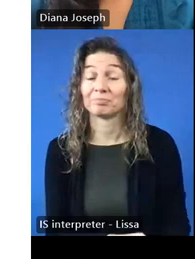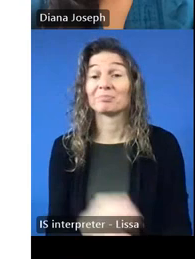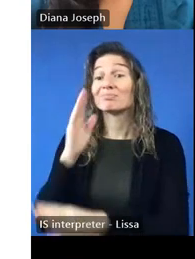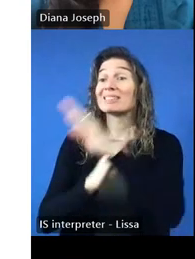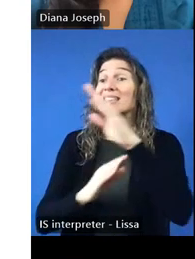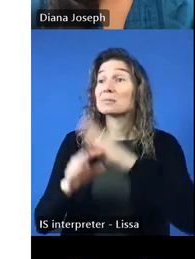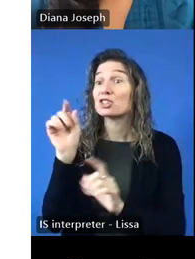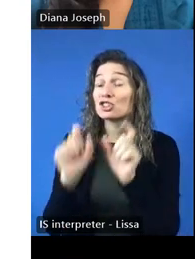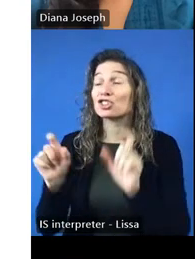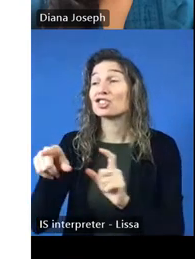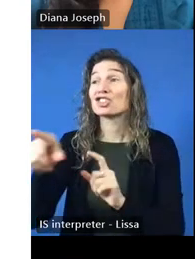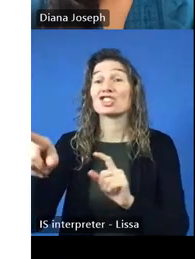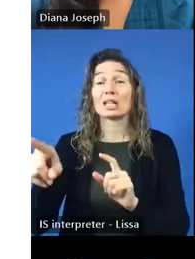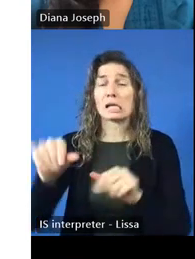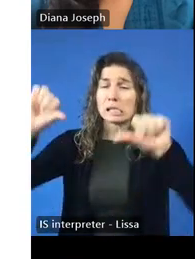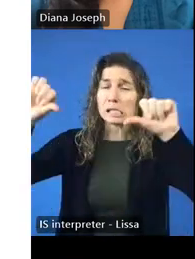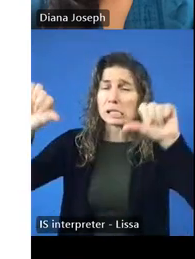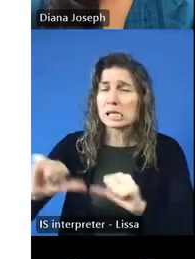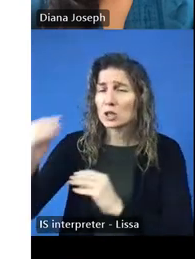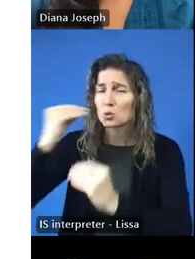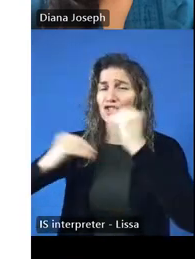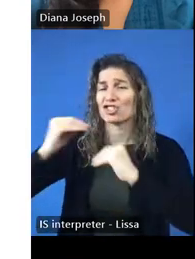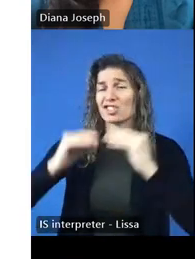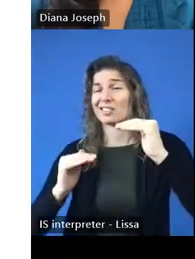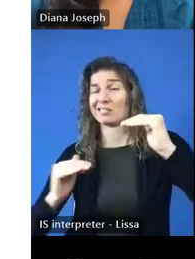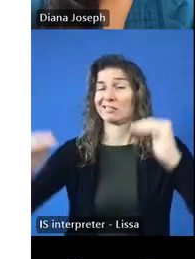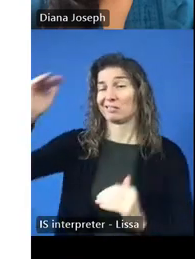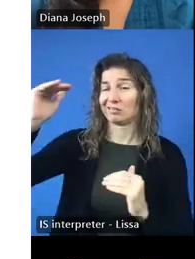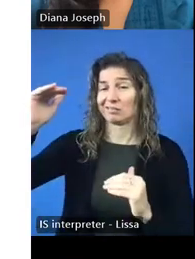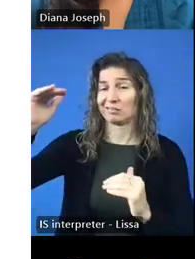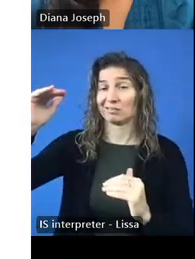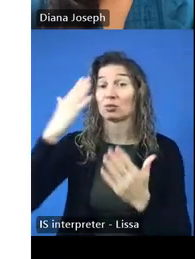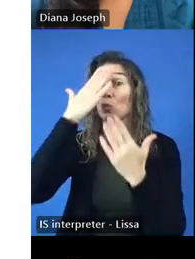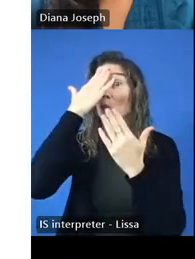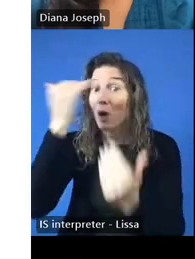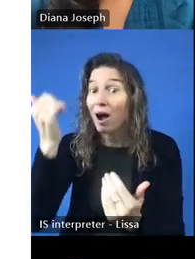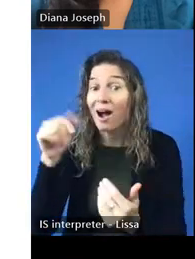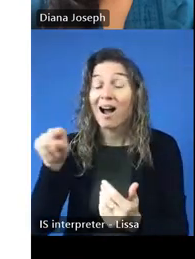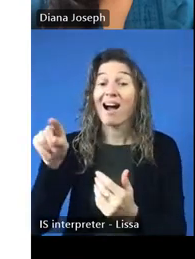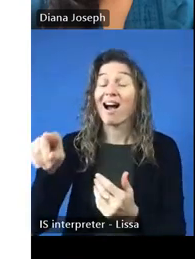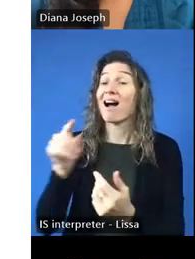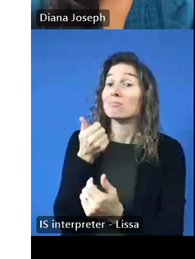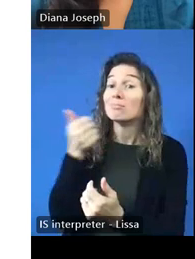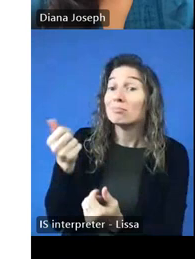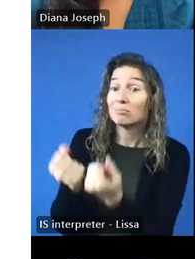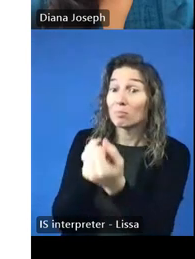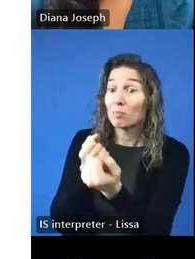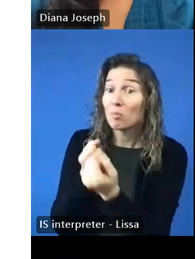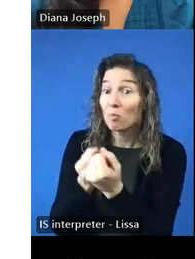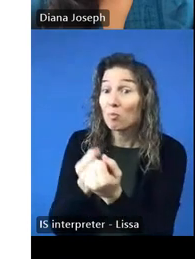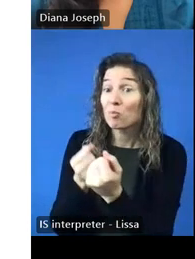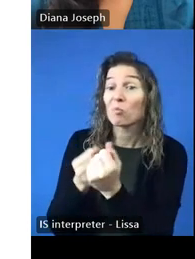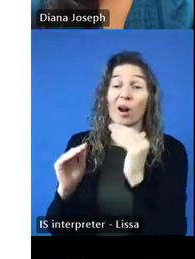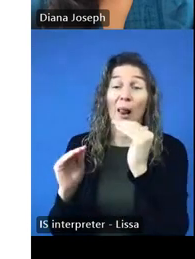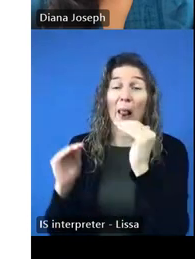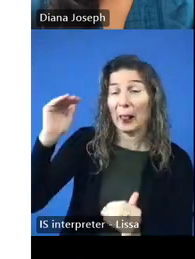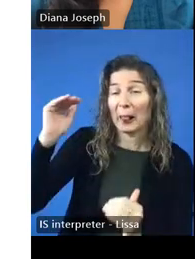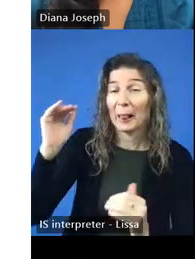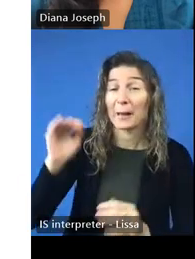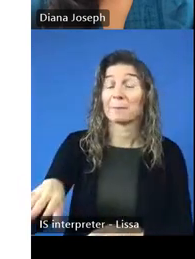of malnutrition due to the lack of inclusive nutrition support. They are 3 times more likely to be